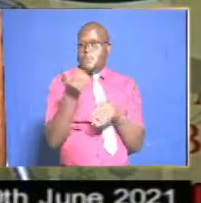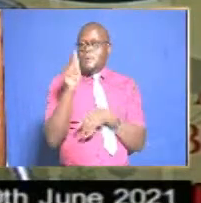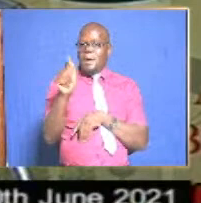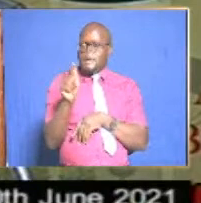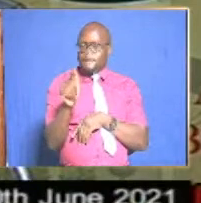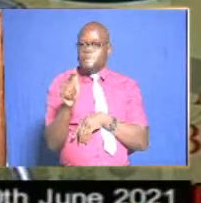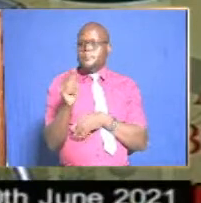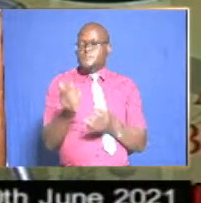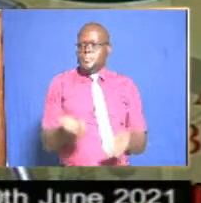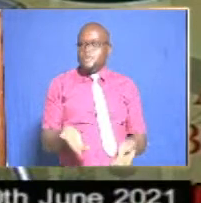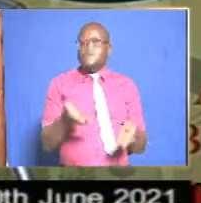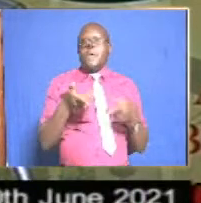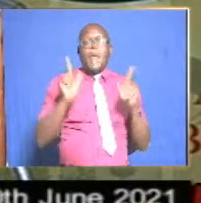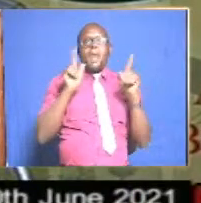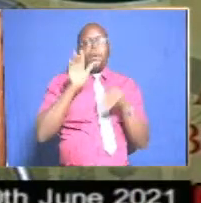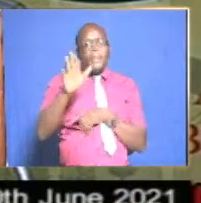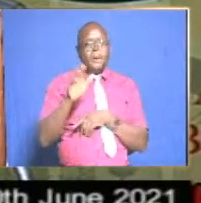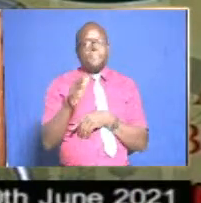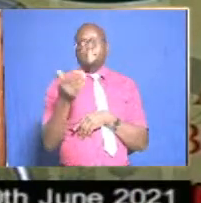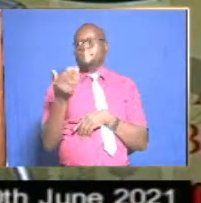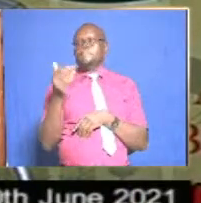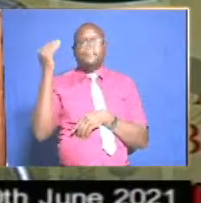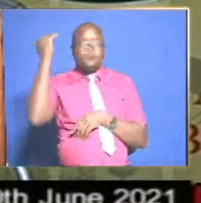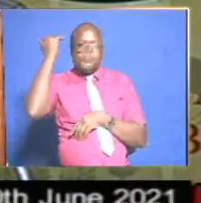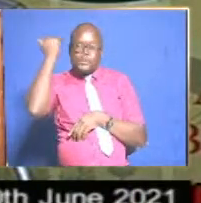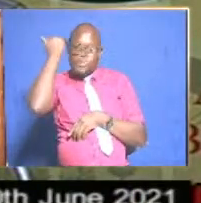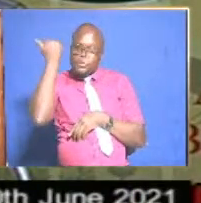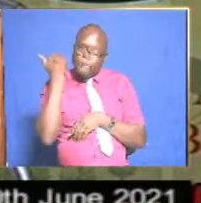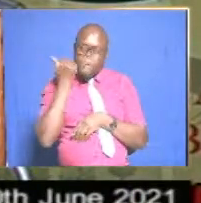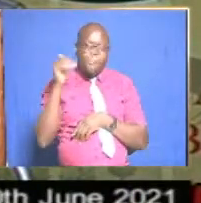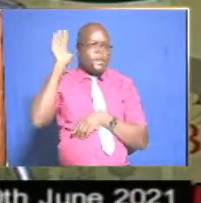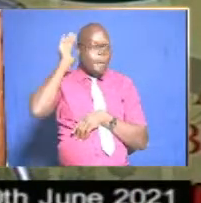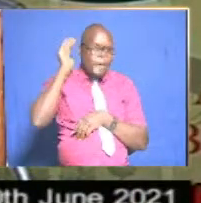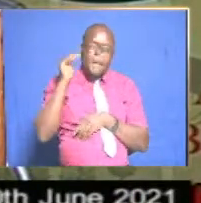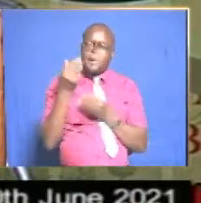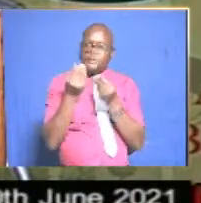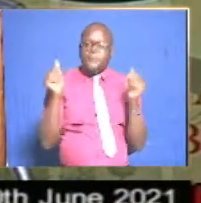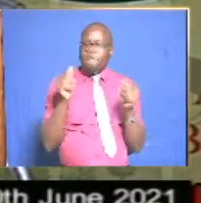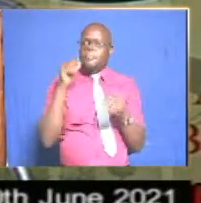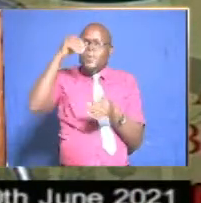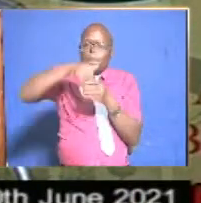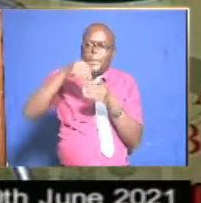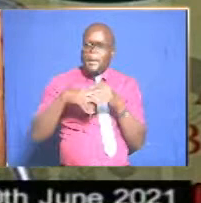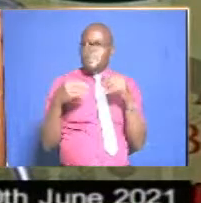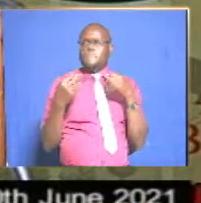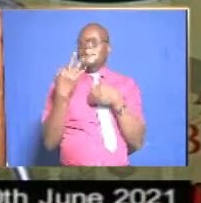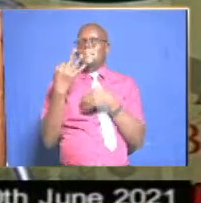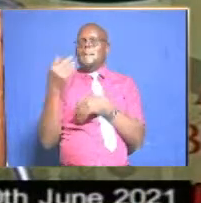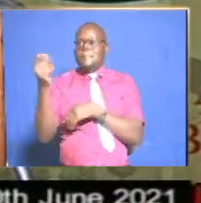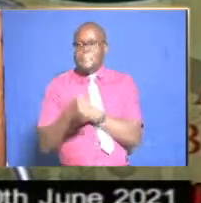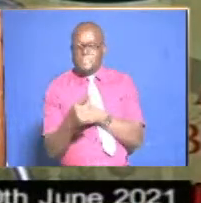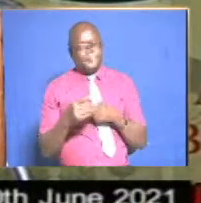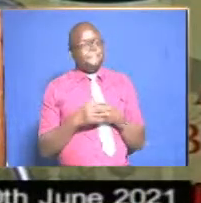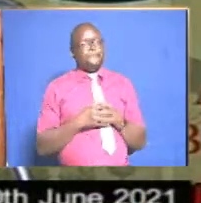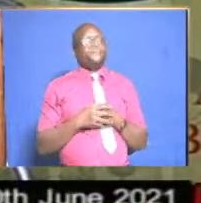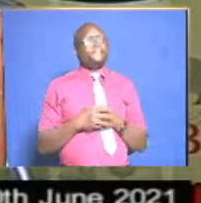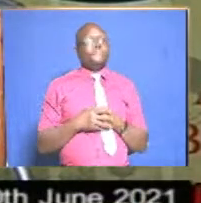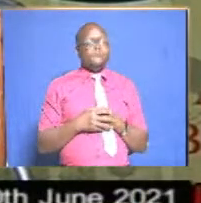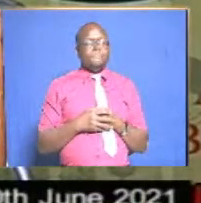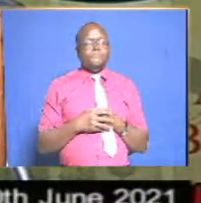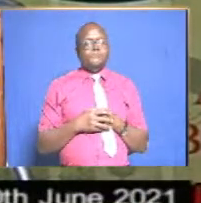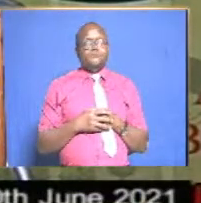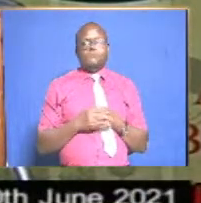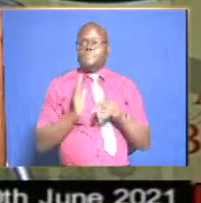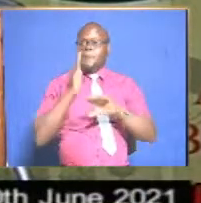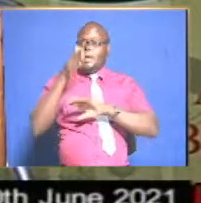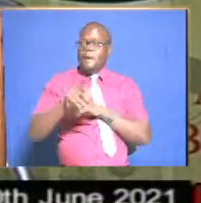enable the Capital Markets Tribunal to hear and determine any appeal within 90 days. Mr. Speaker,